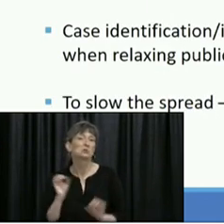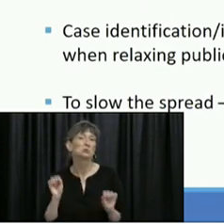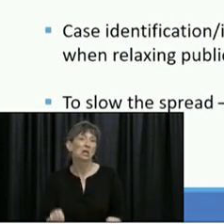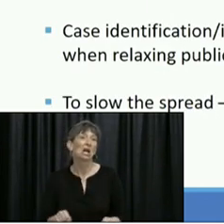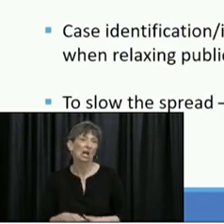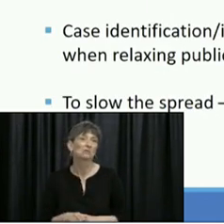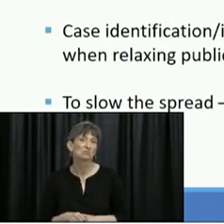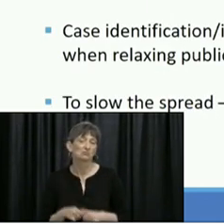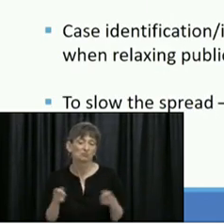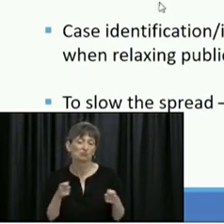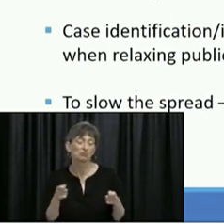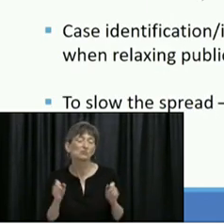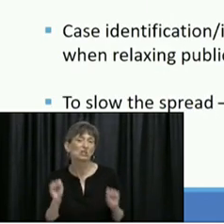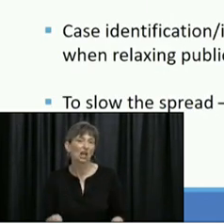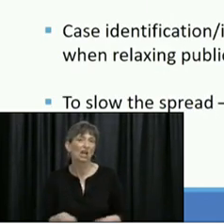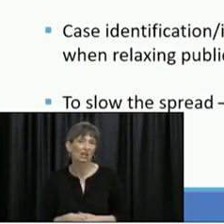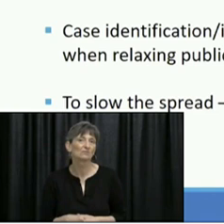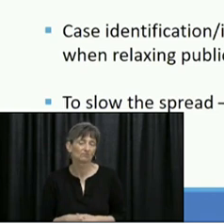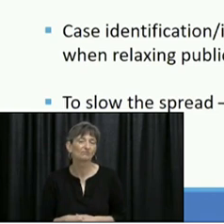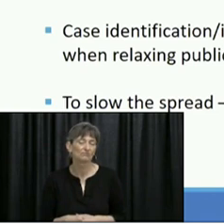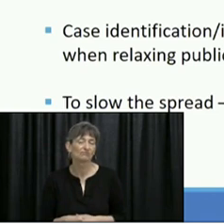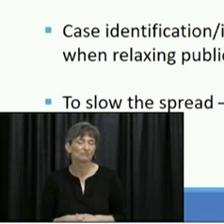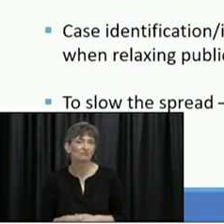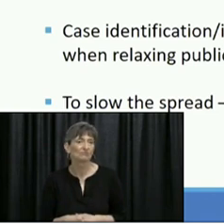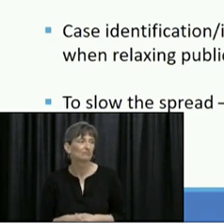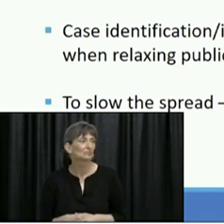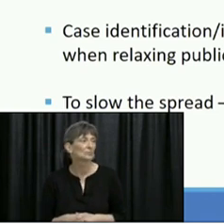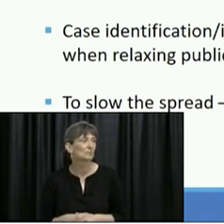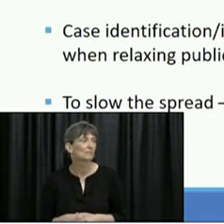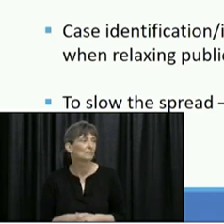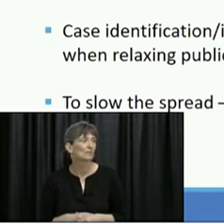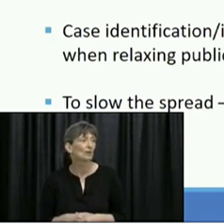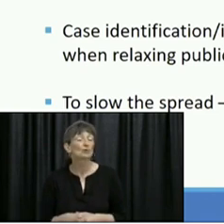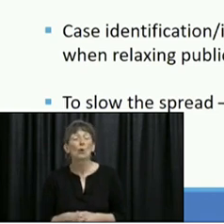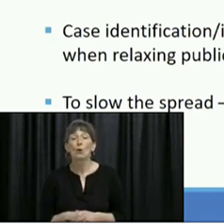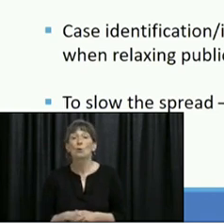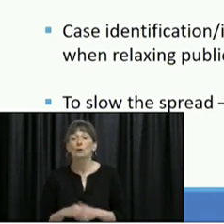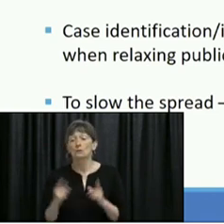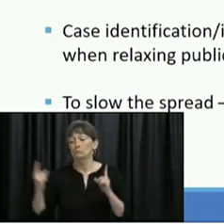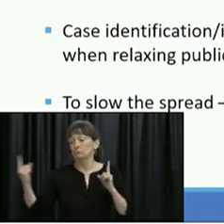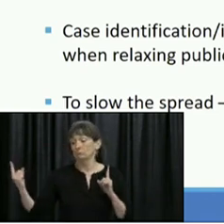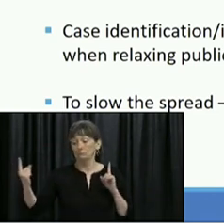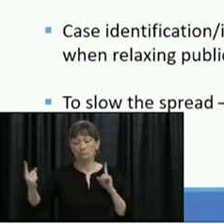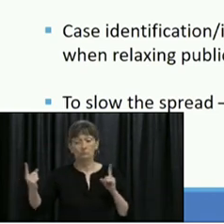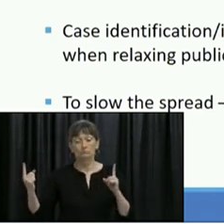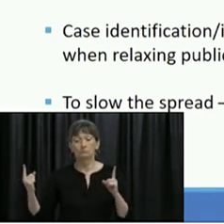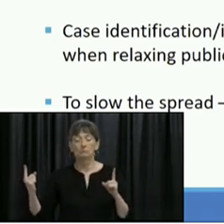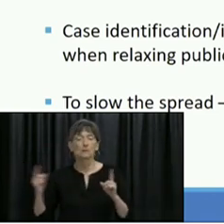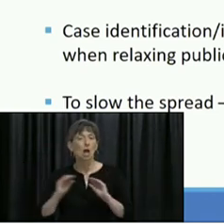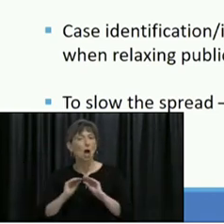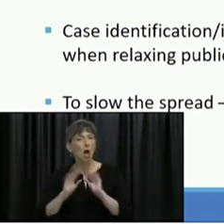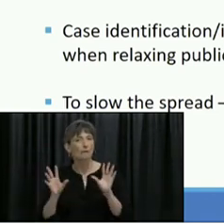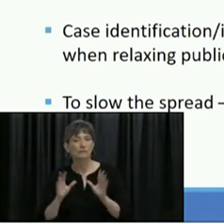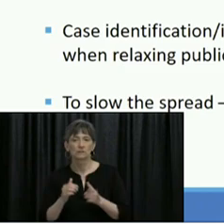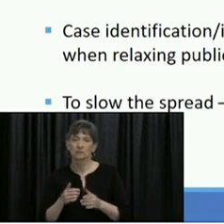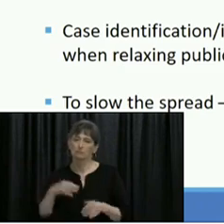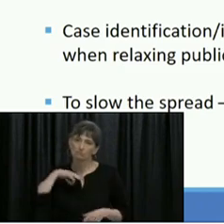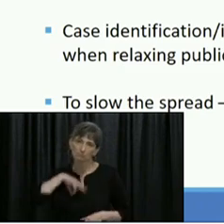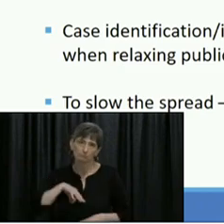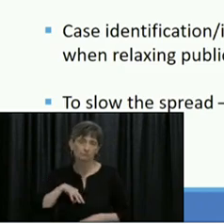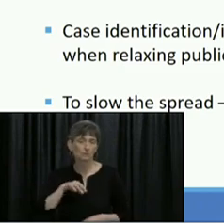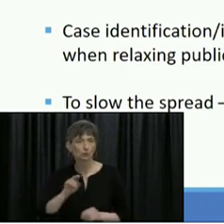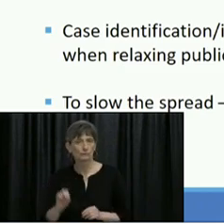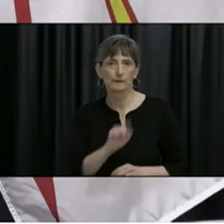So in conclusion, physical distancing has helped reduce the burden of COVID-19 in Newfoundland, and it's really the most